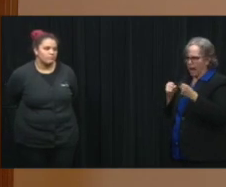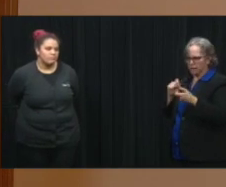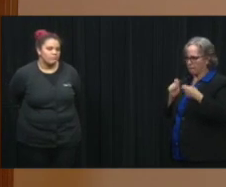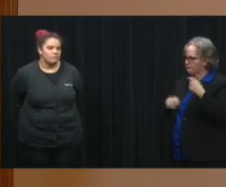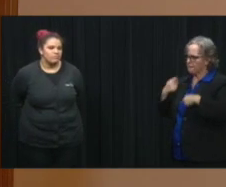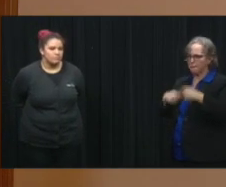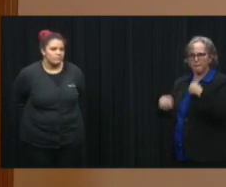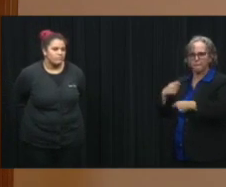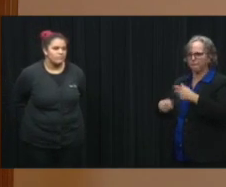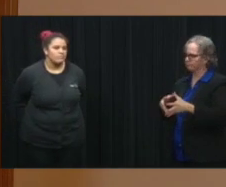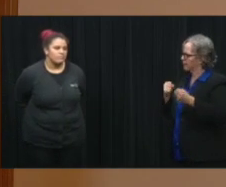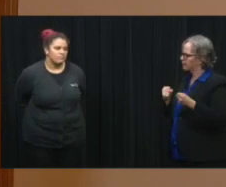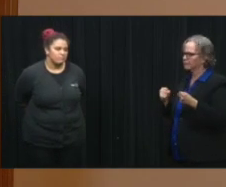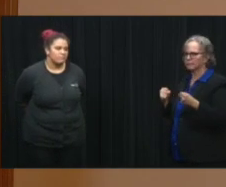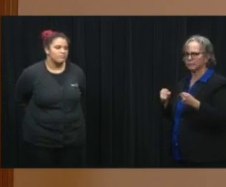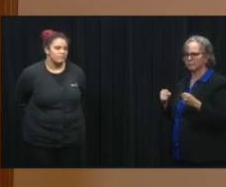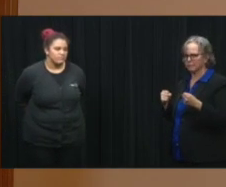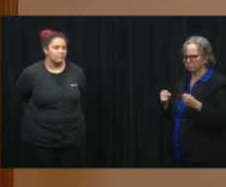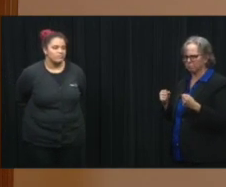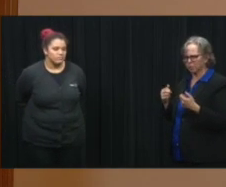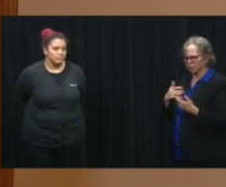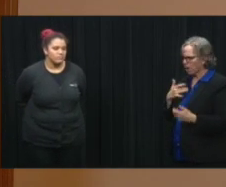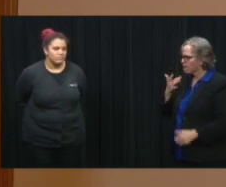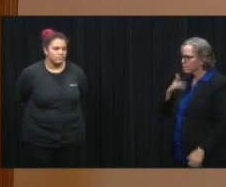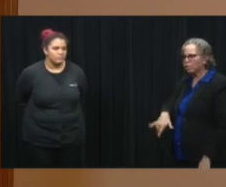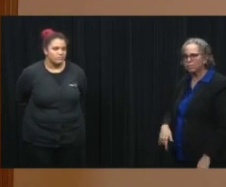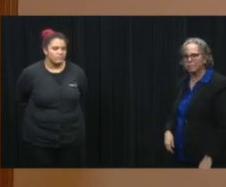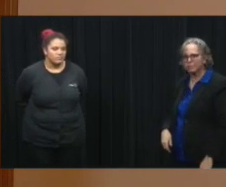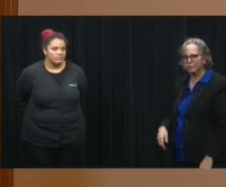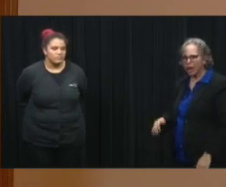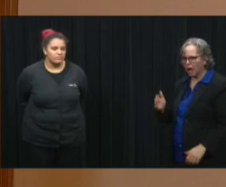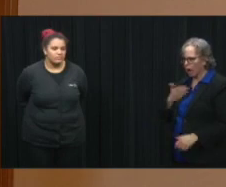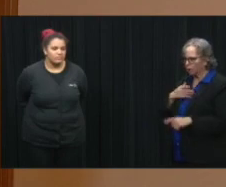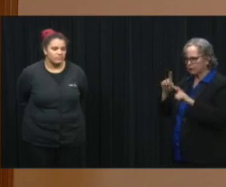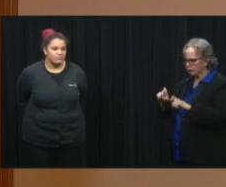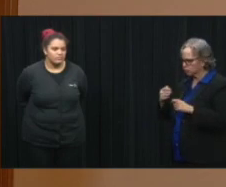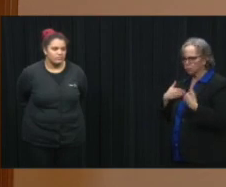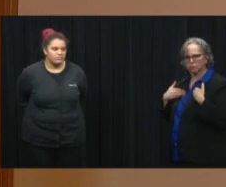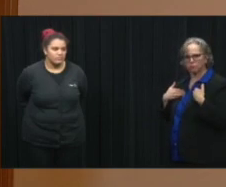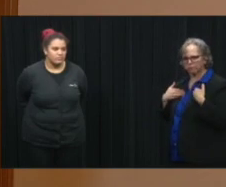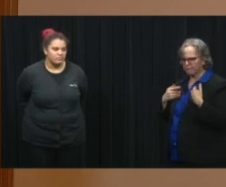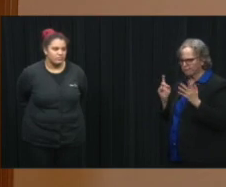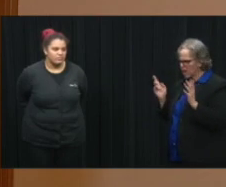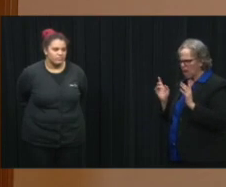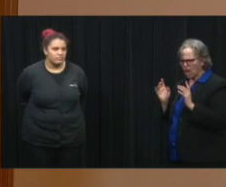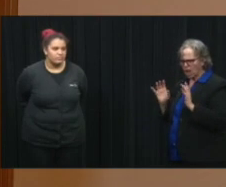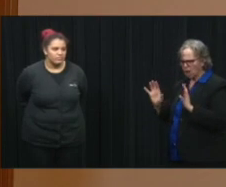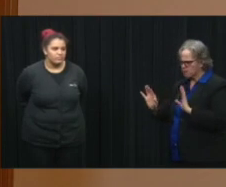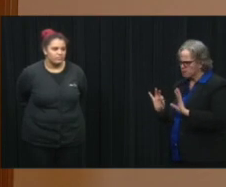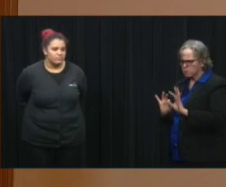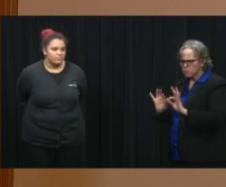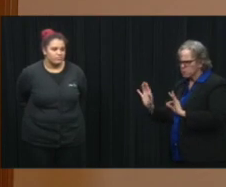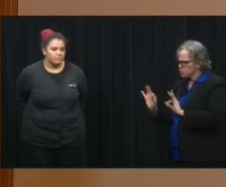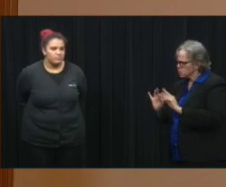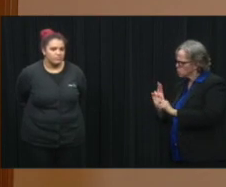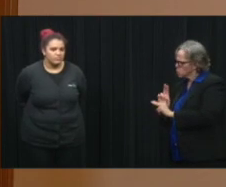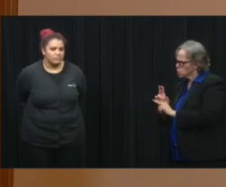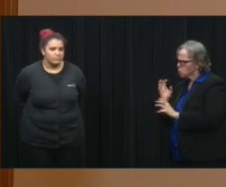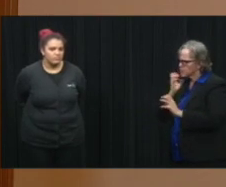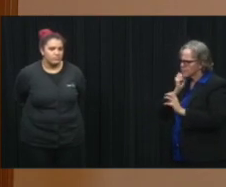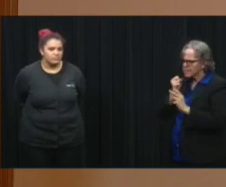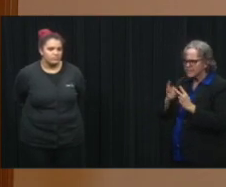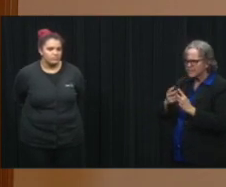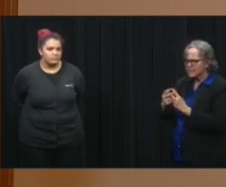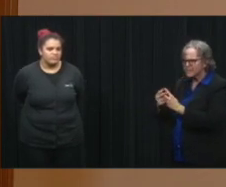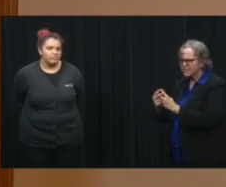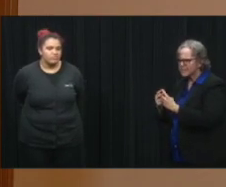We've used the testing we have very surgically, and that has helped us quickly. Our